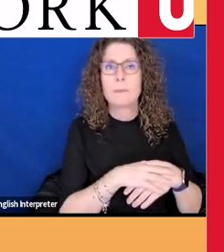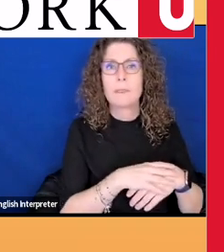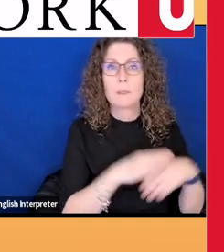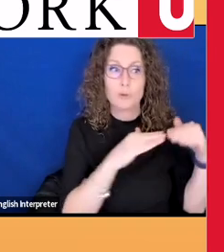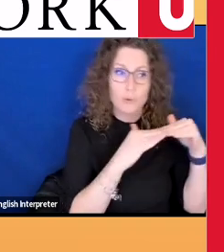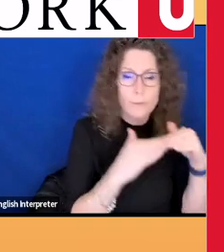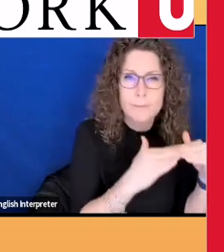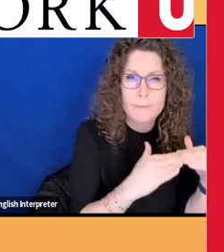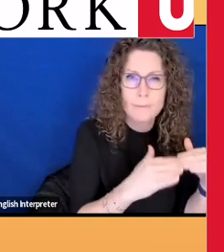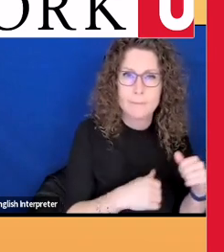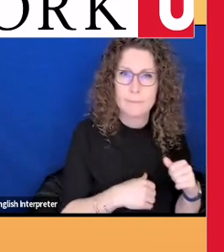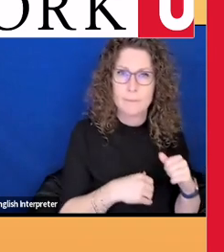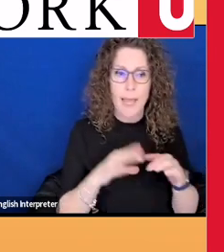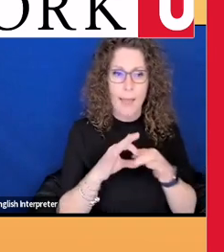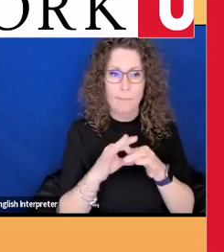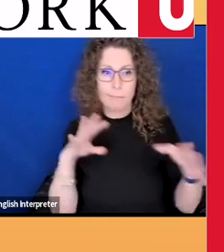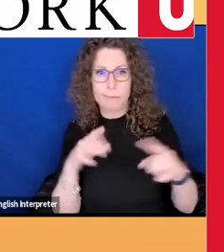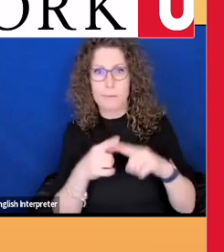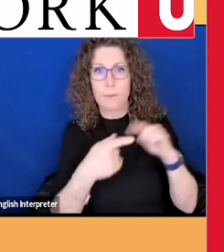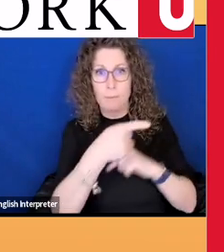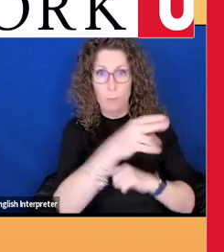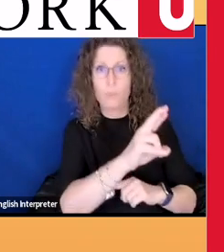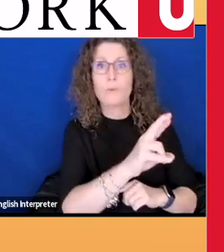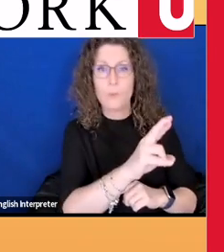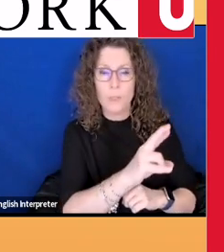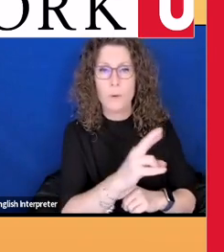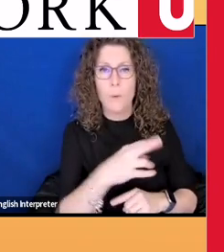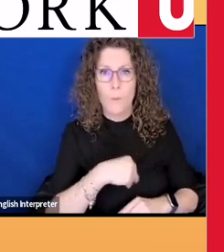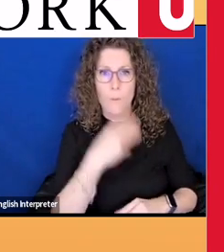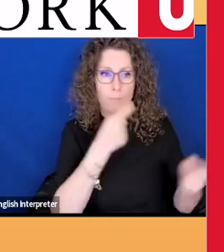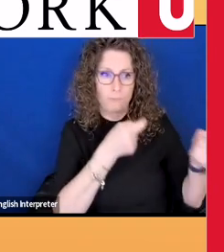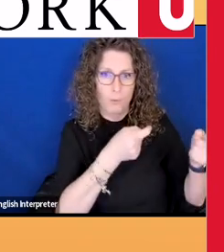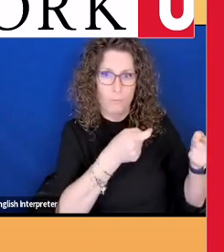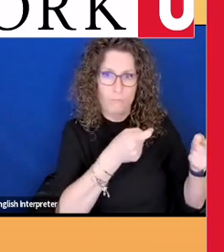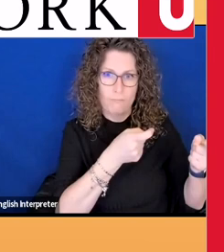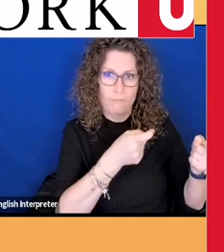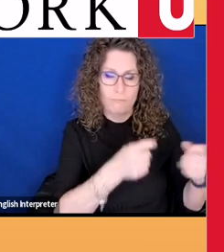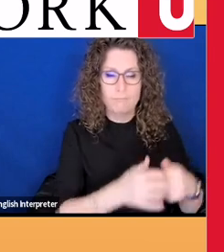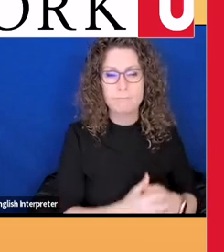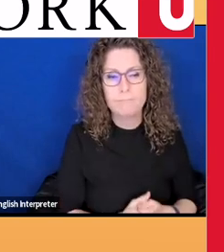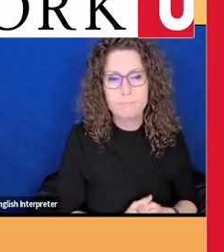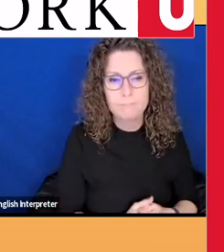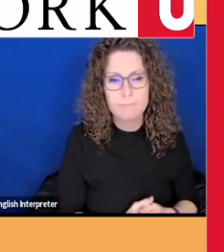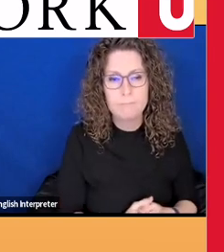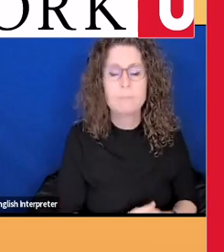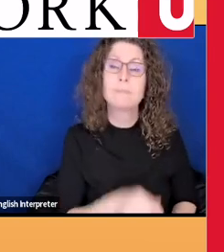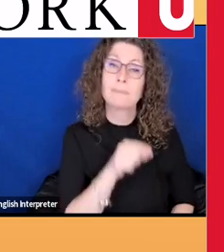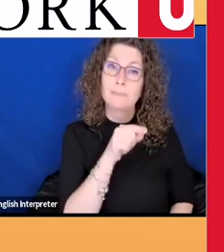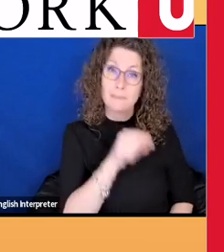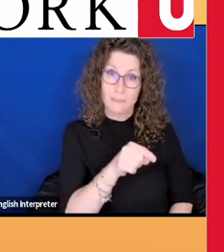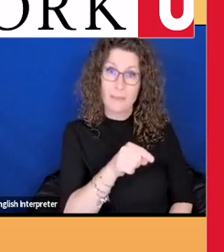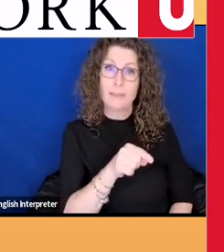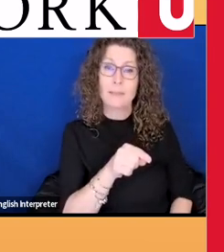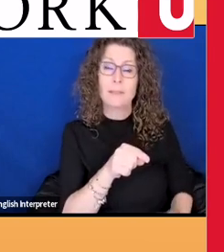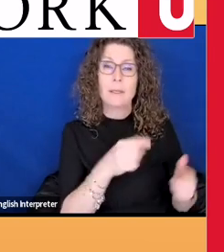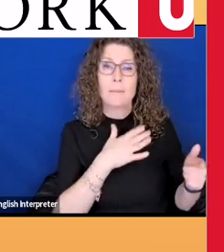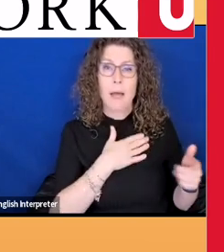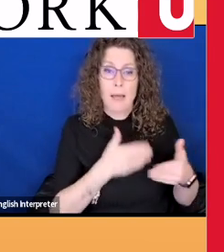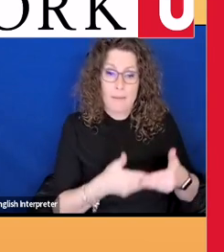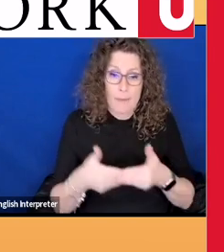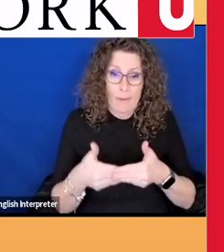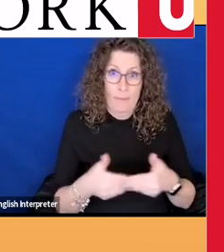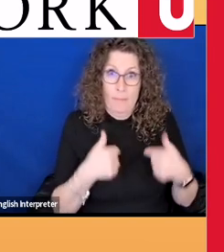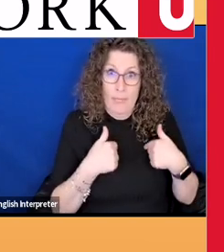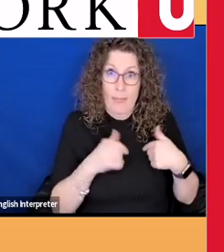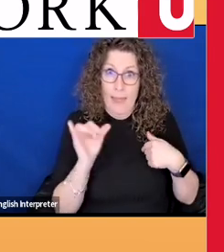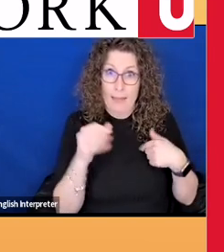imperialism in Puerto Rico and elsewhere. These commitments were the lap on which my infant body sat and